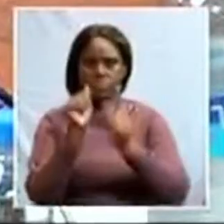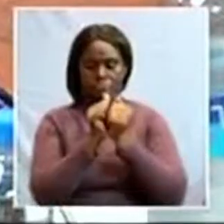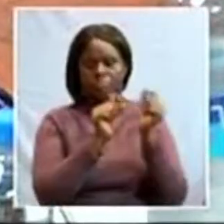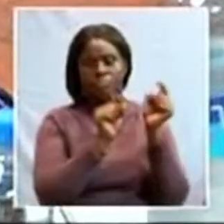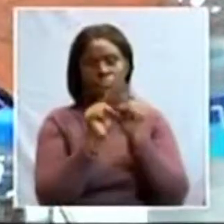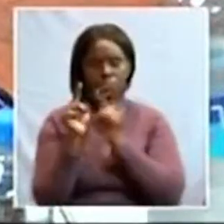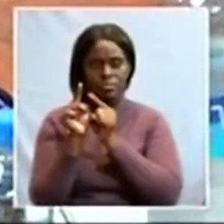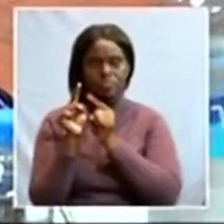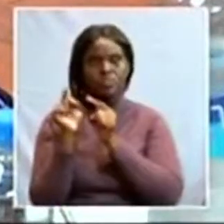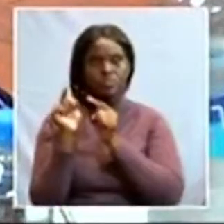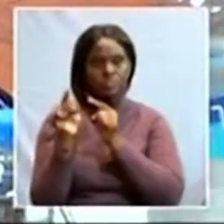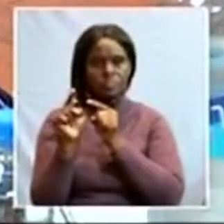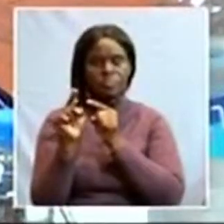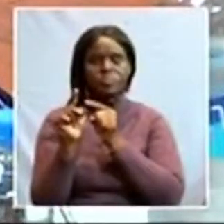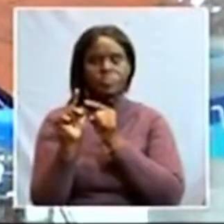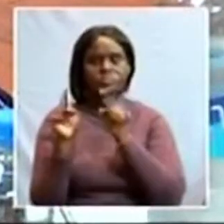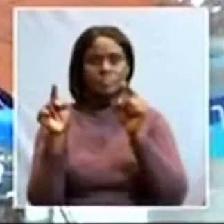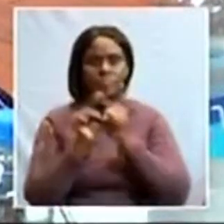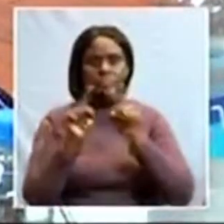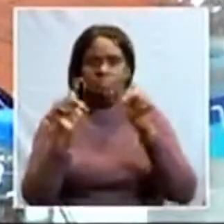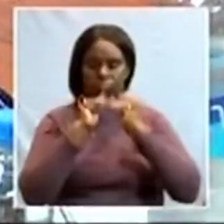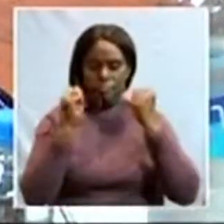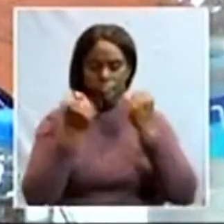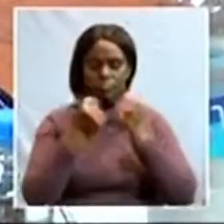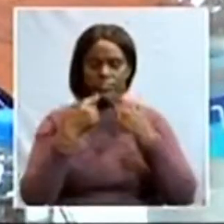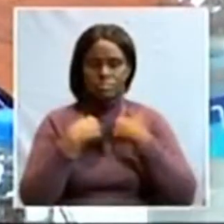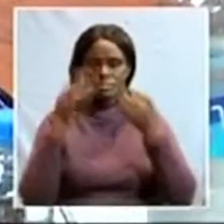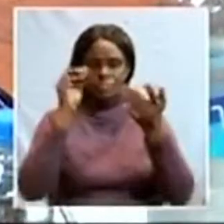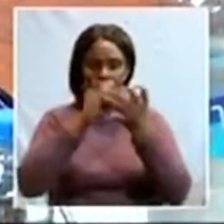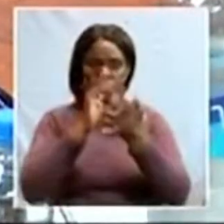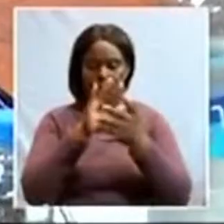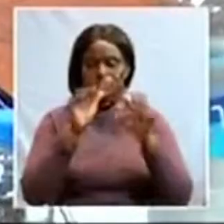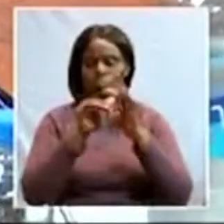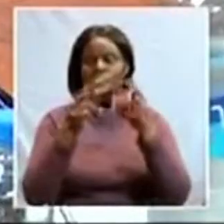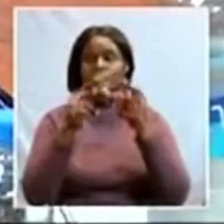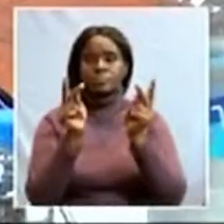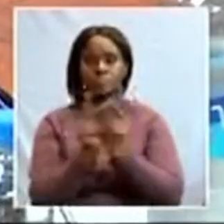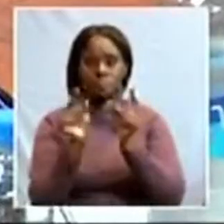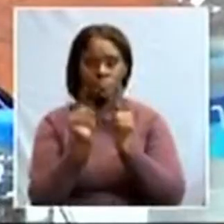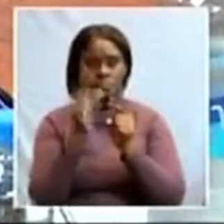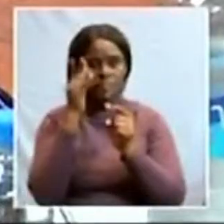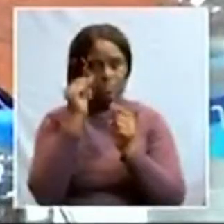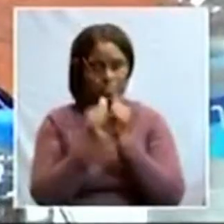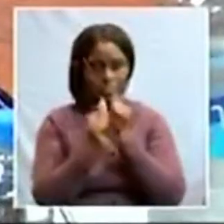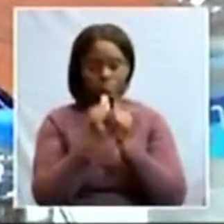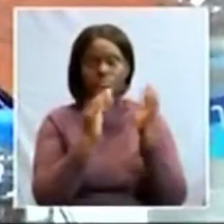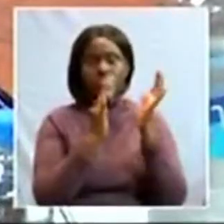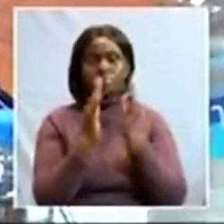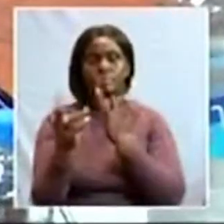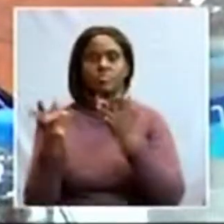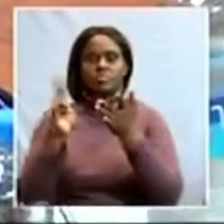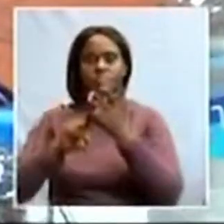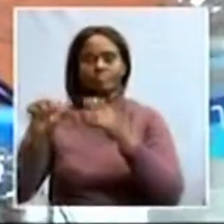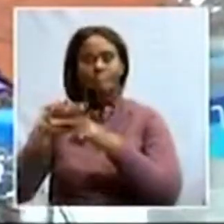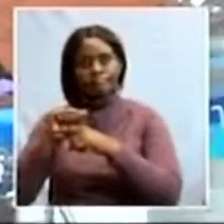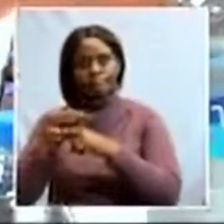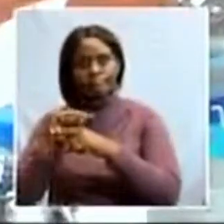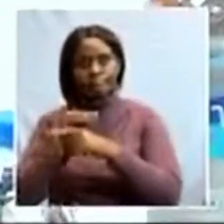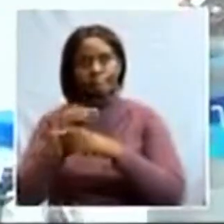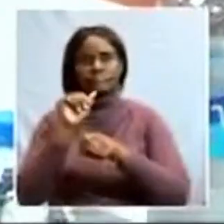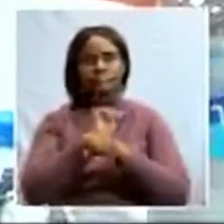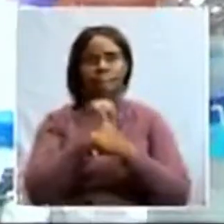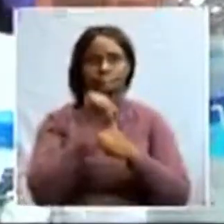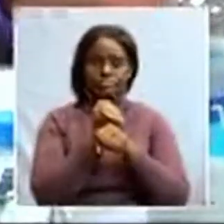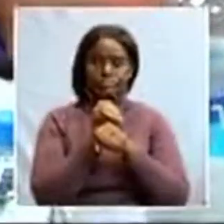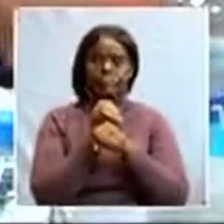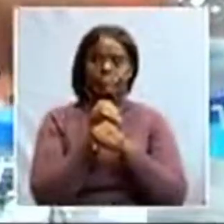also a task force has been put in place in order to reinforce compliance.